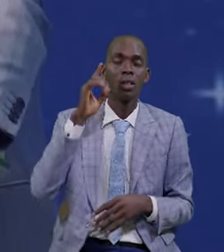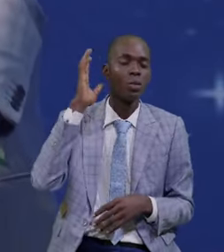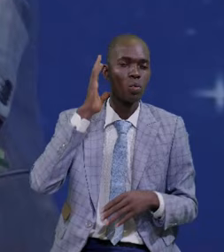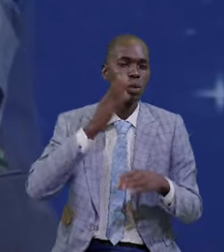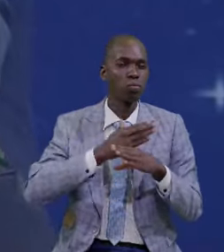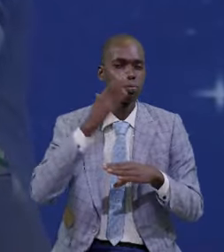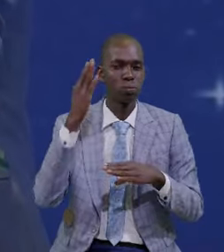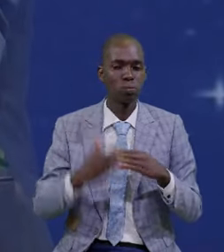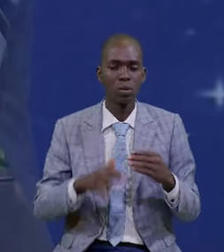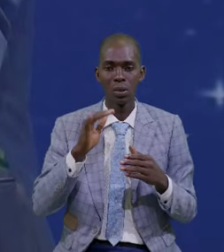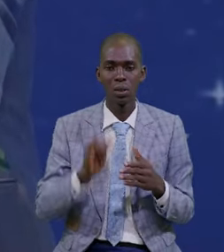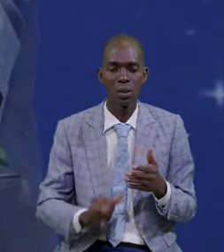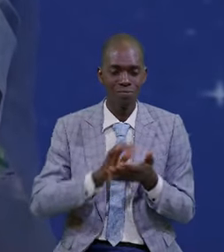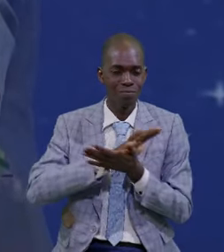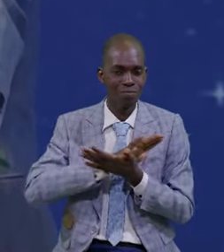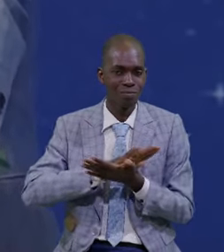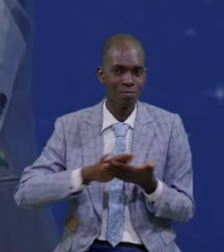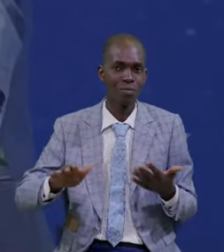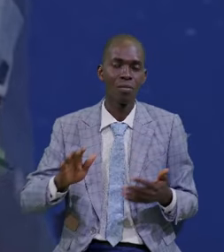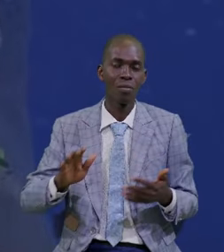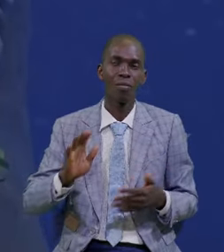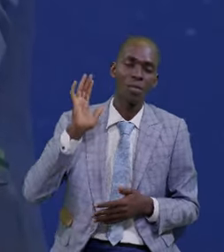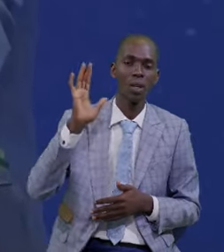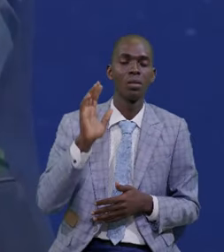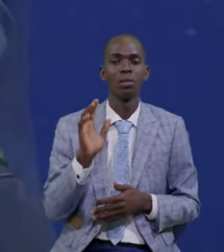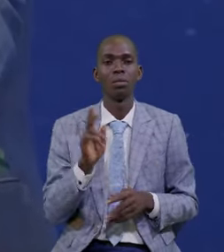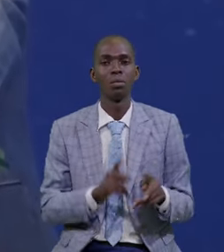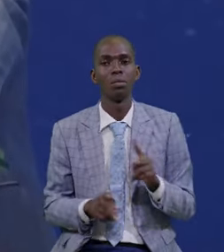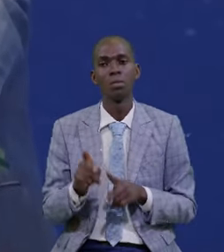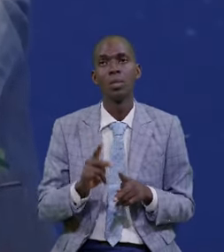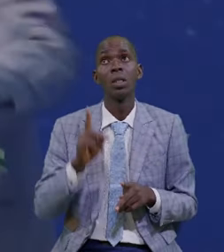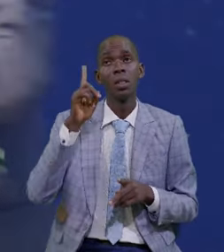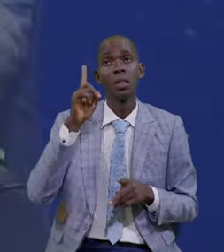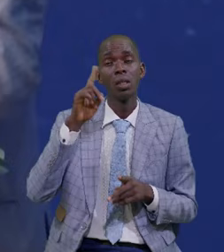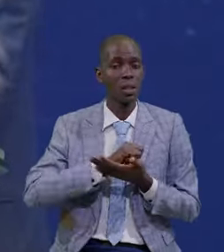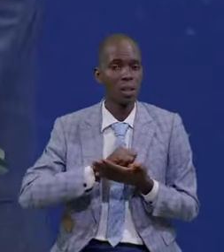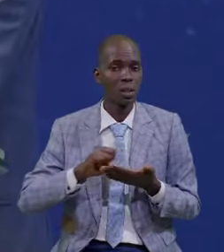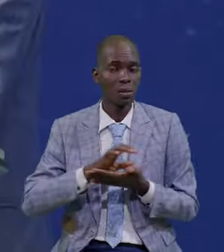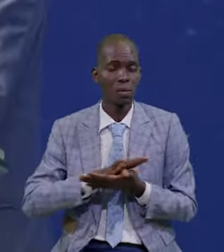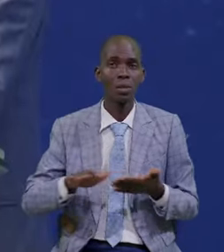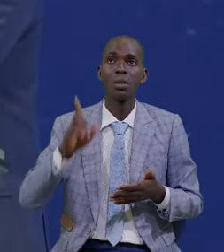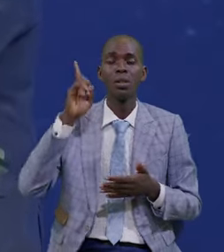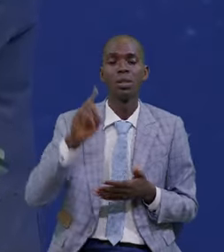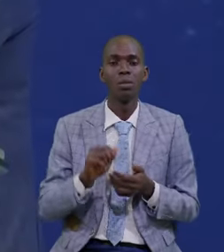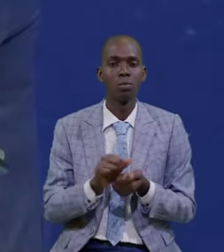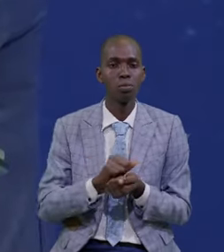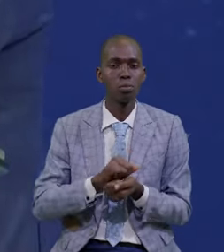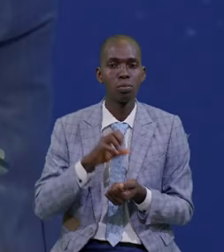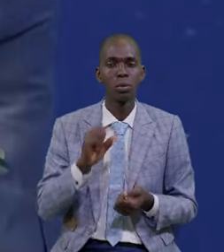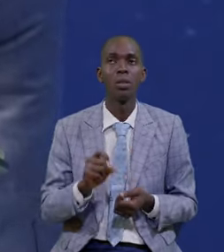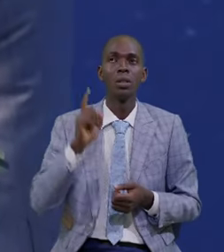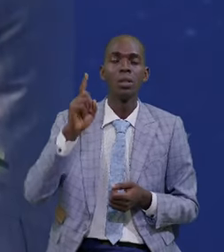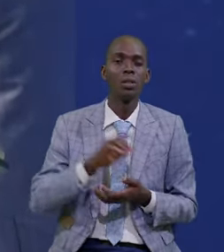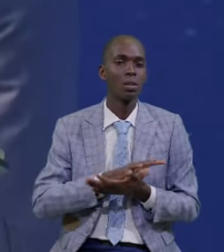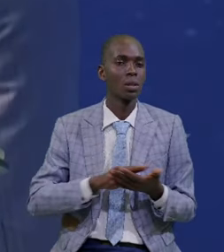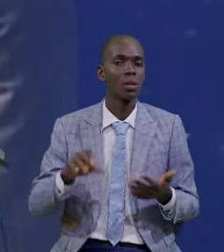purge his floor. He sanctifies, he purges. He purges the floor. He takes all